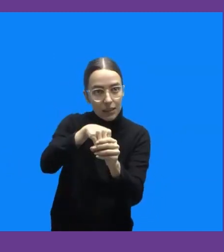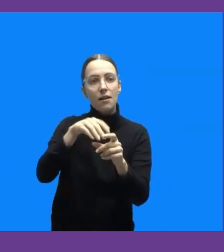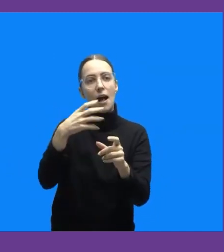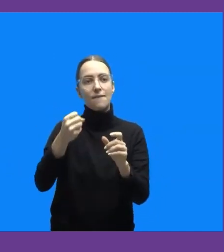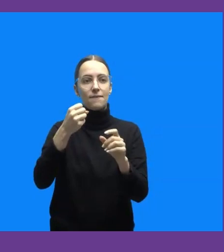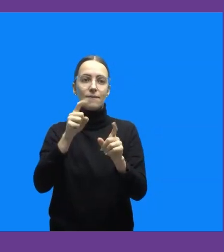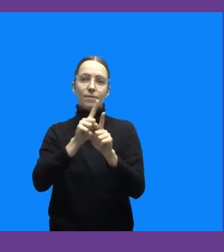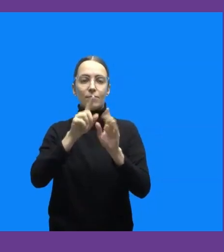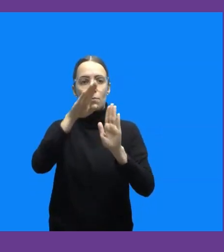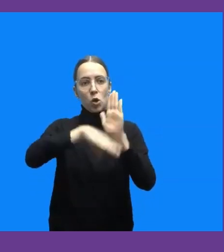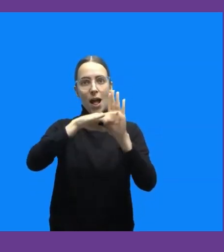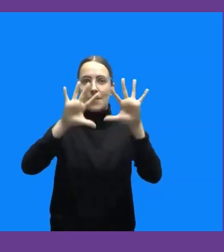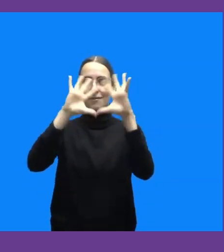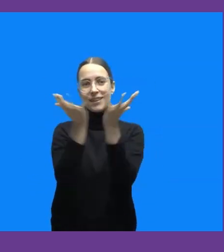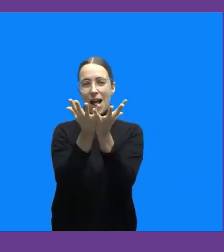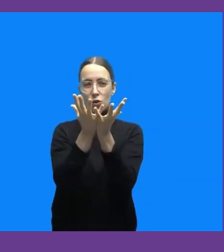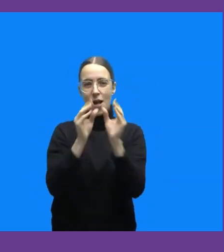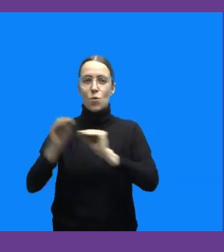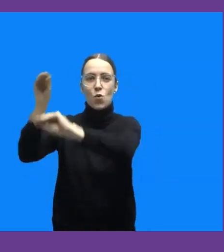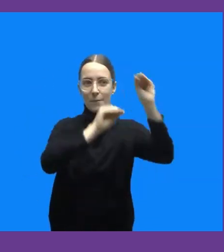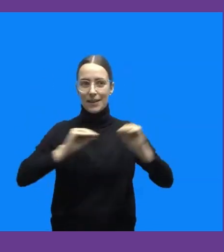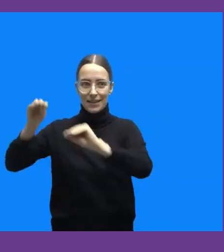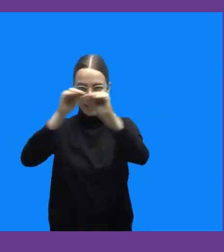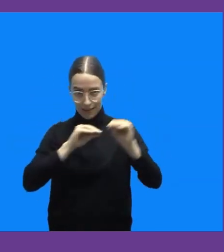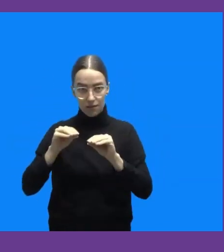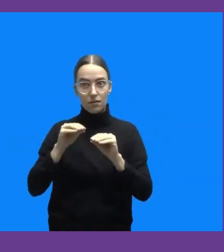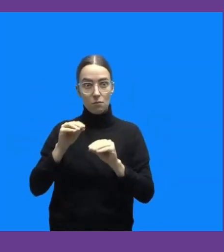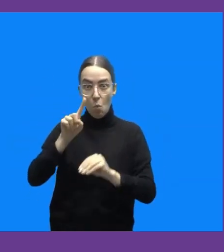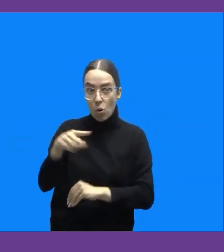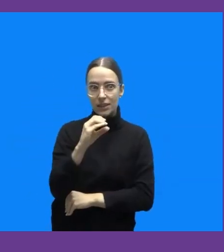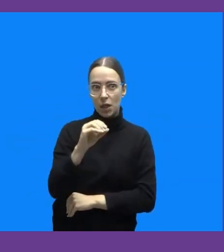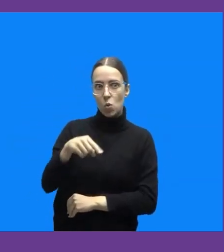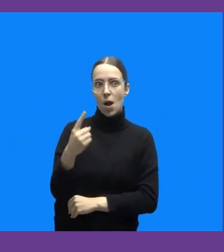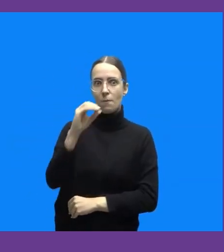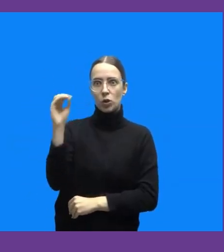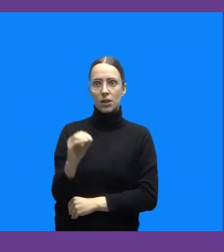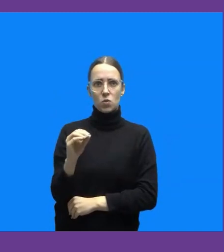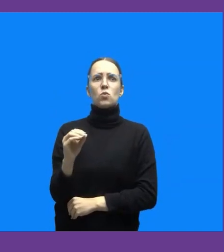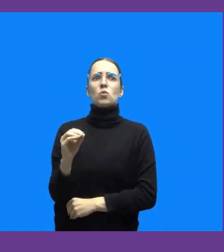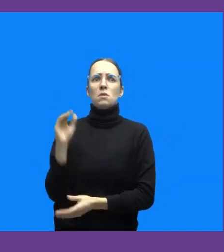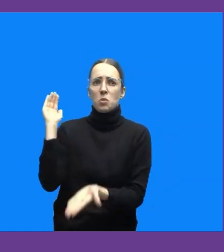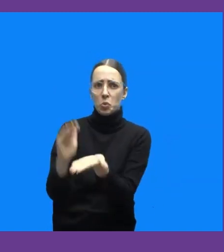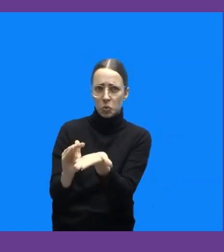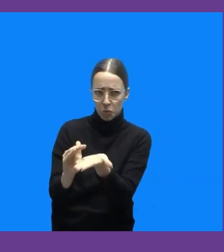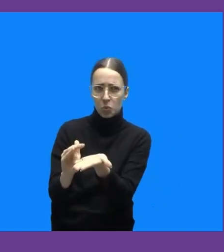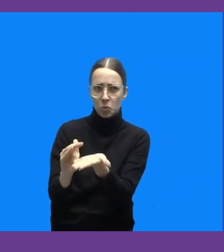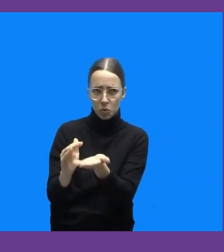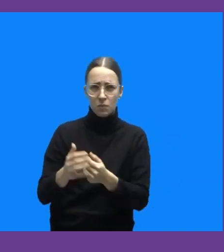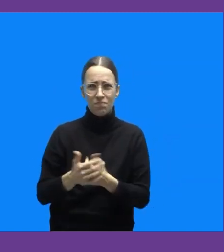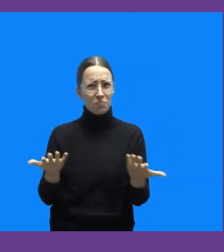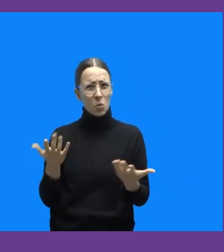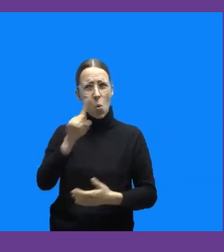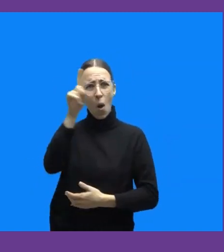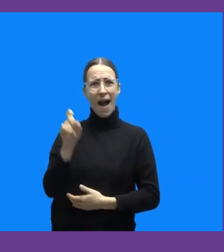course, I am sure that you are making these questions in your head. So why? What was happening? And I'm sure that many of you have answers